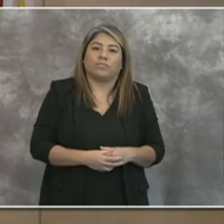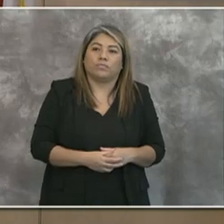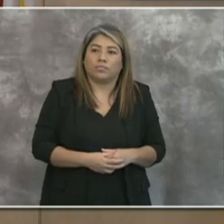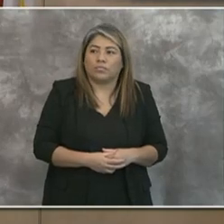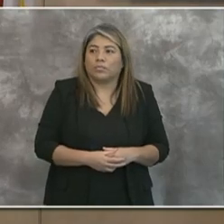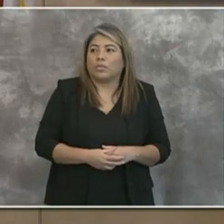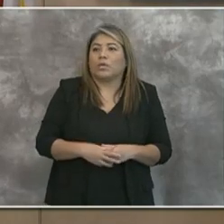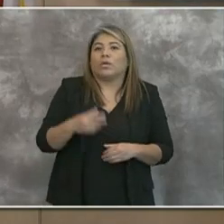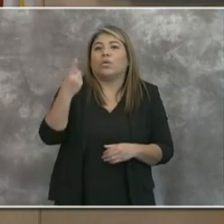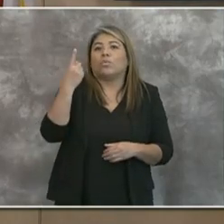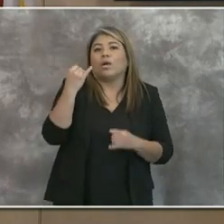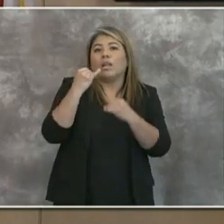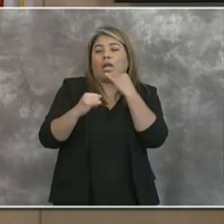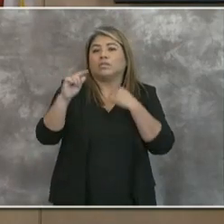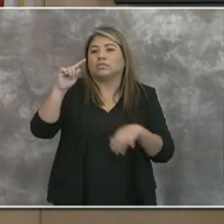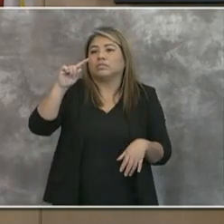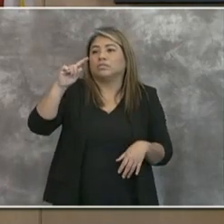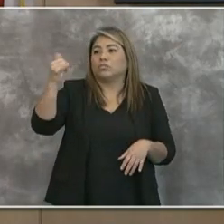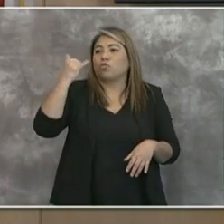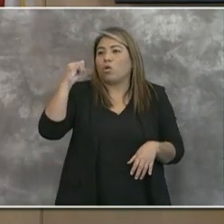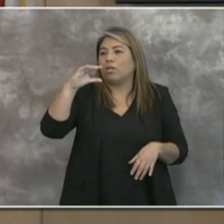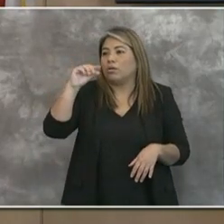Okay, we have one last call-in question.